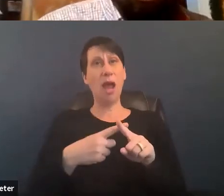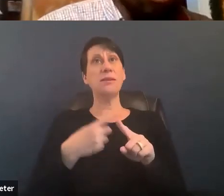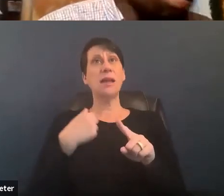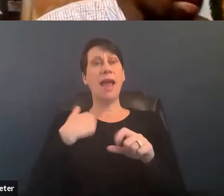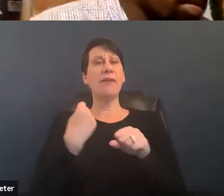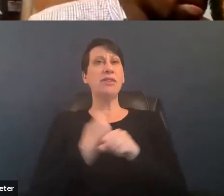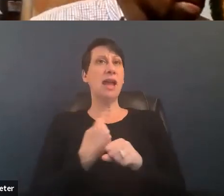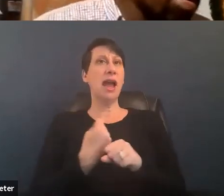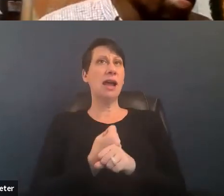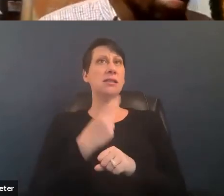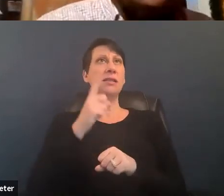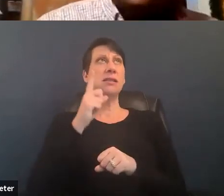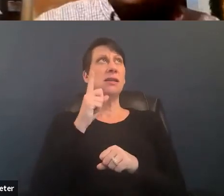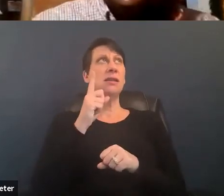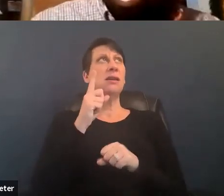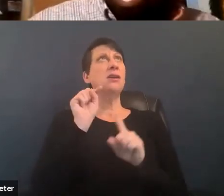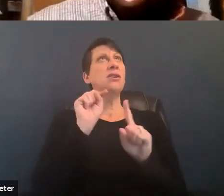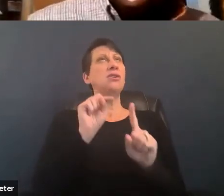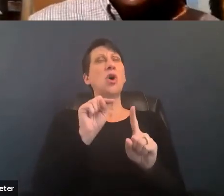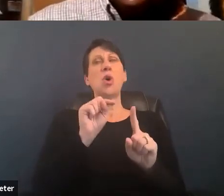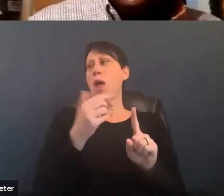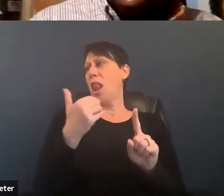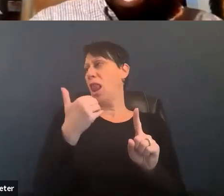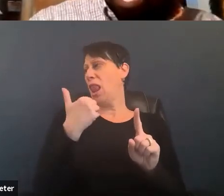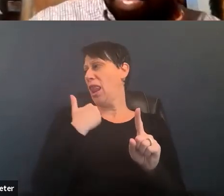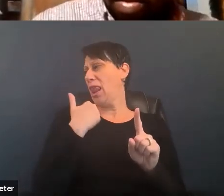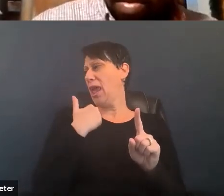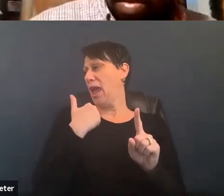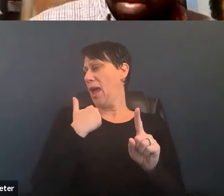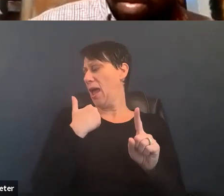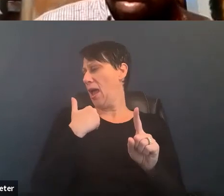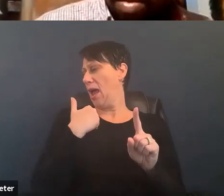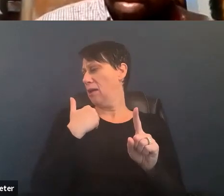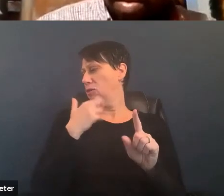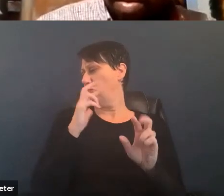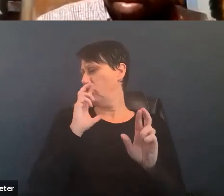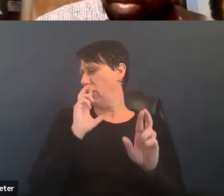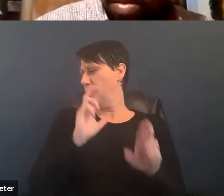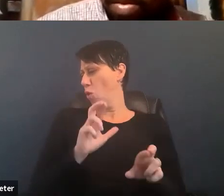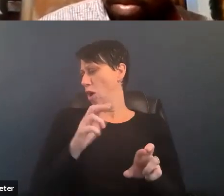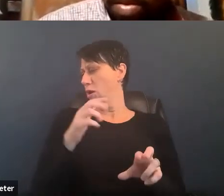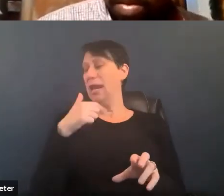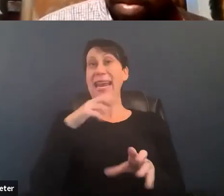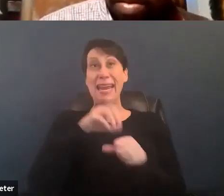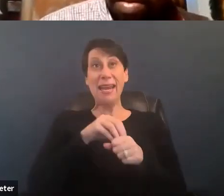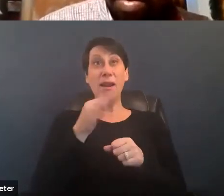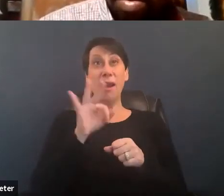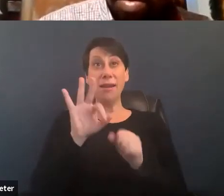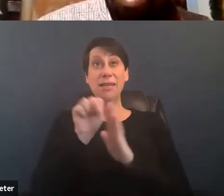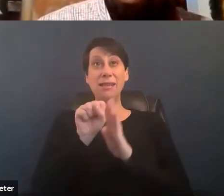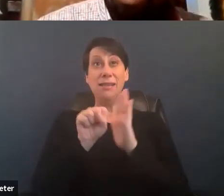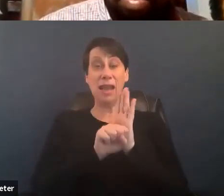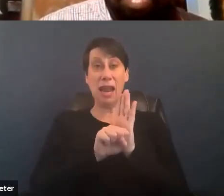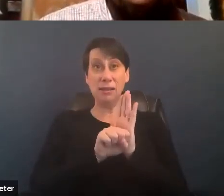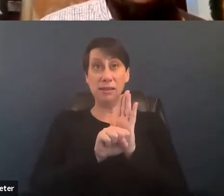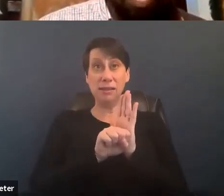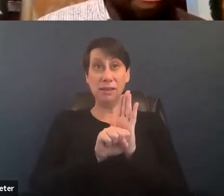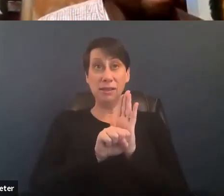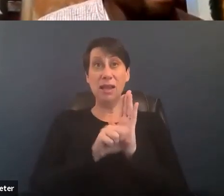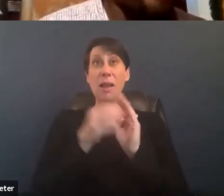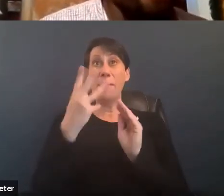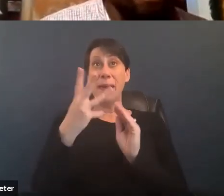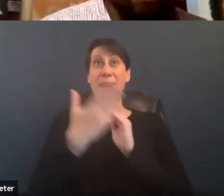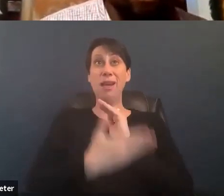in, I think last month when I did the report, we were in 14 countries and like 19 states, and it breaks it down by age,